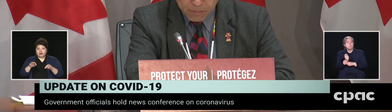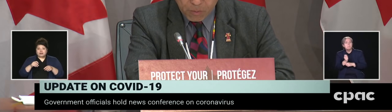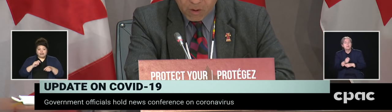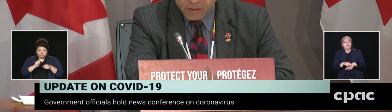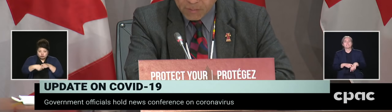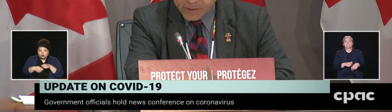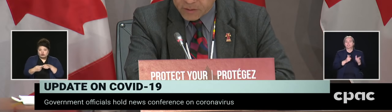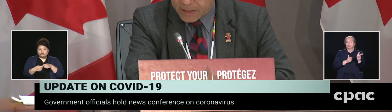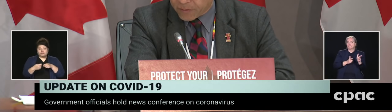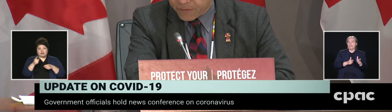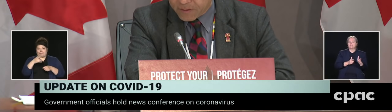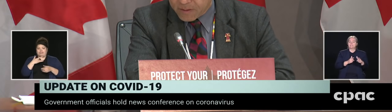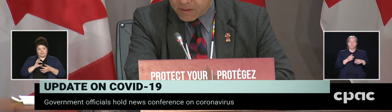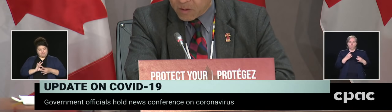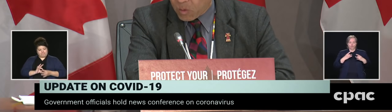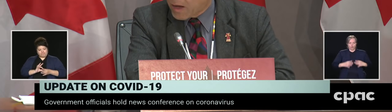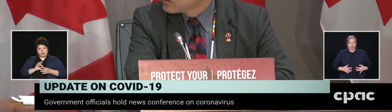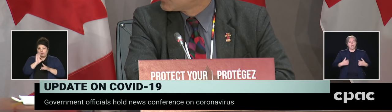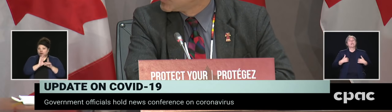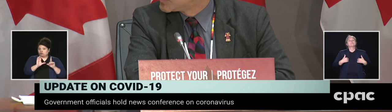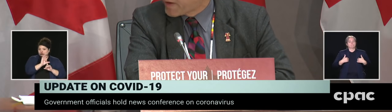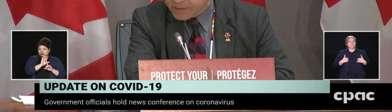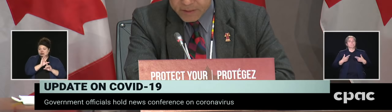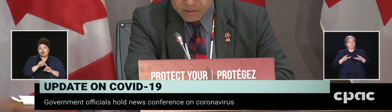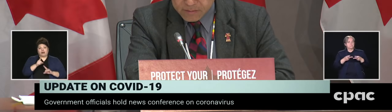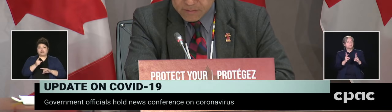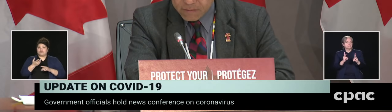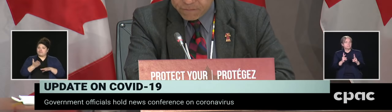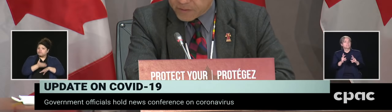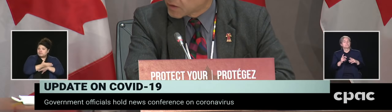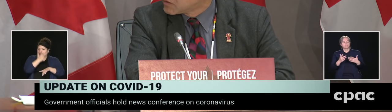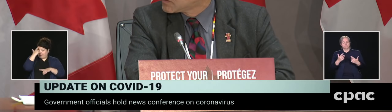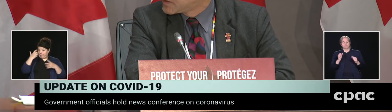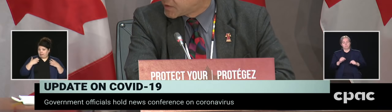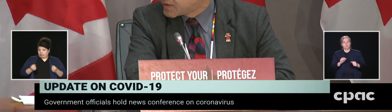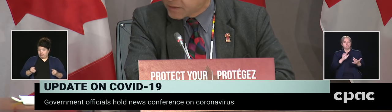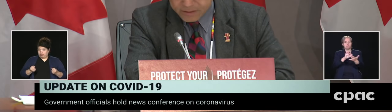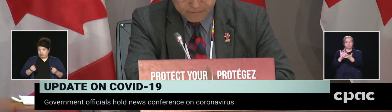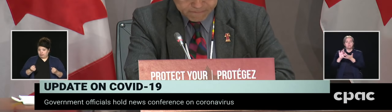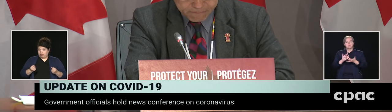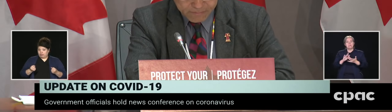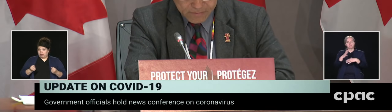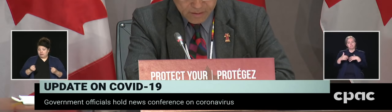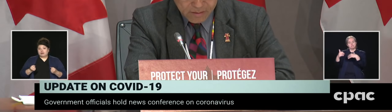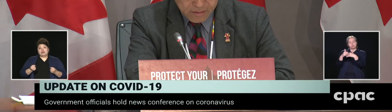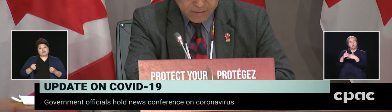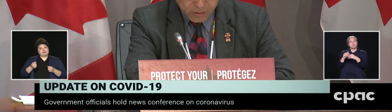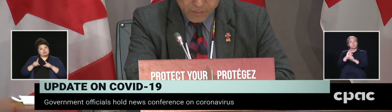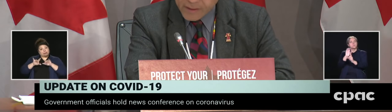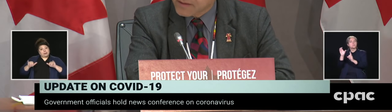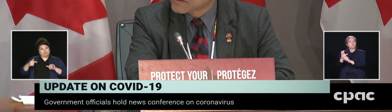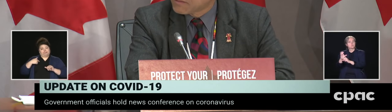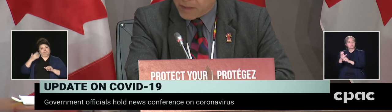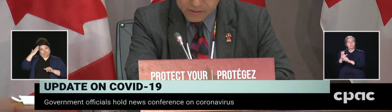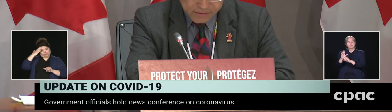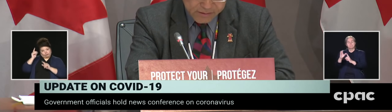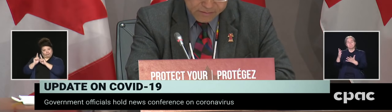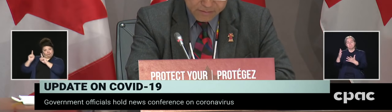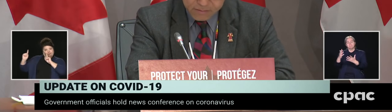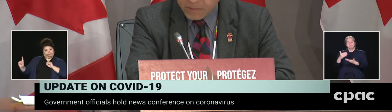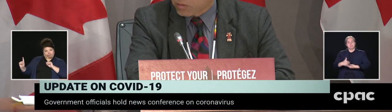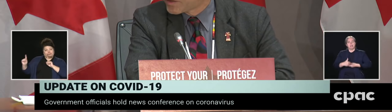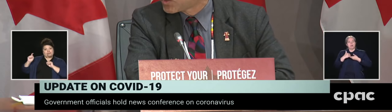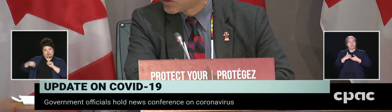and support your mental health while respecting physical distancing. Nakumik,